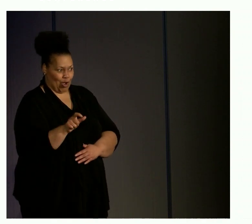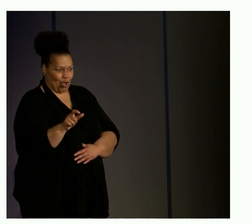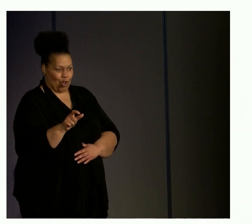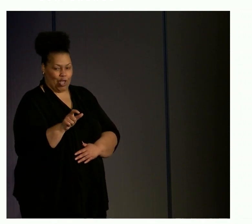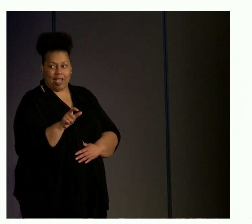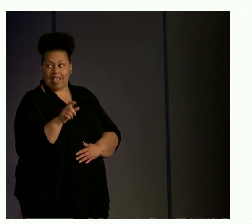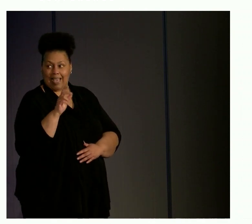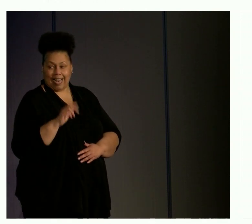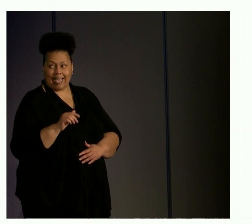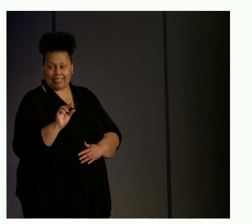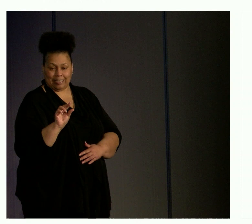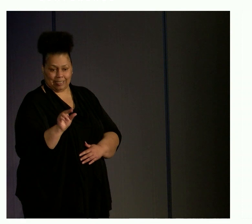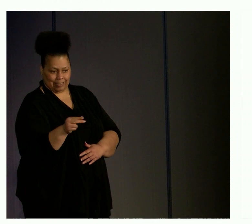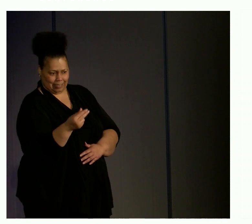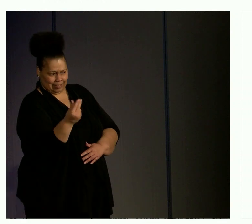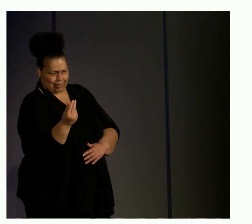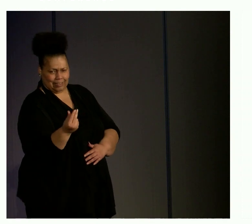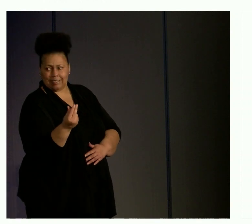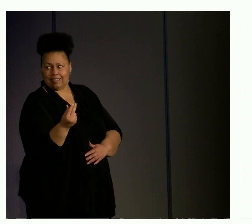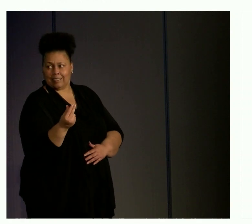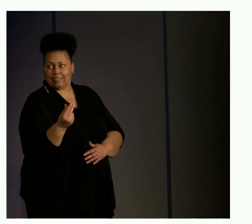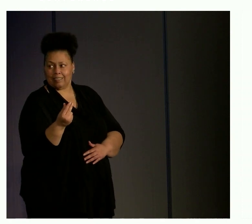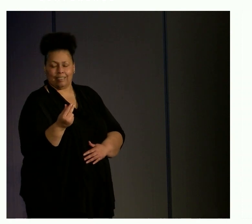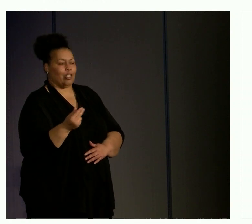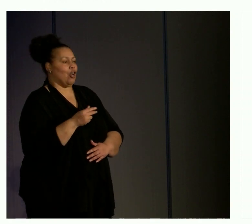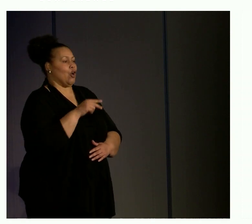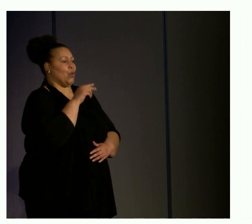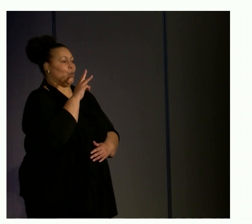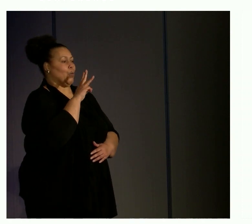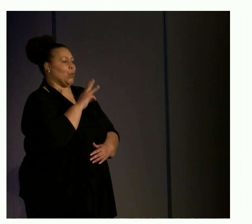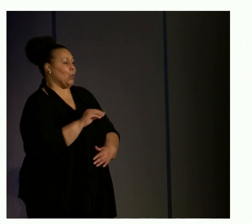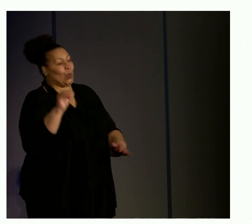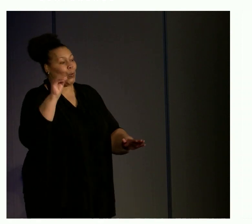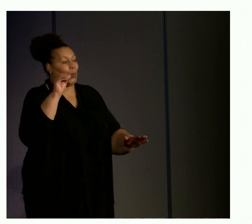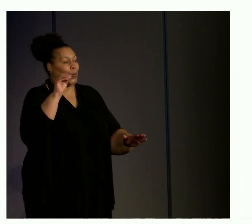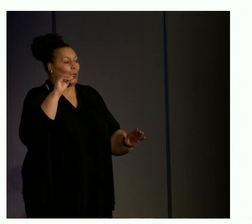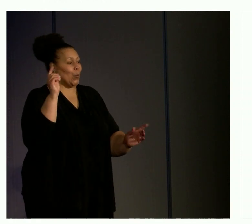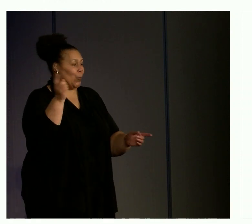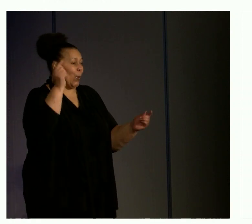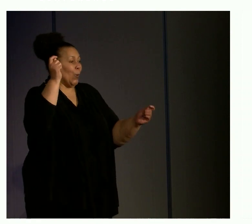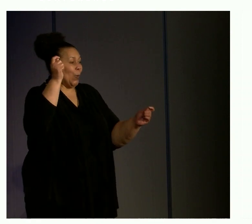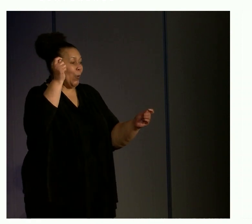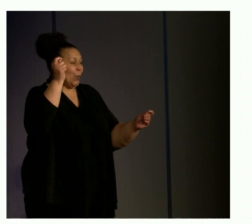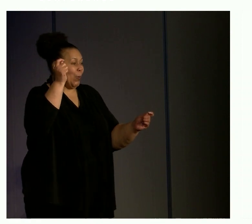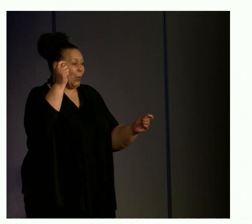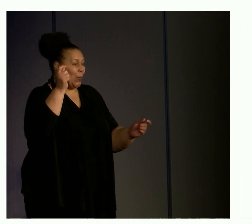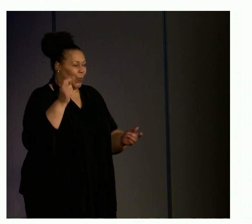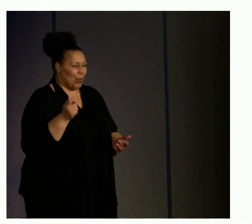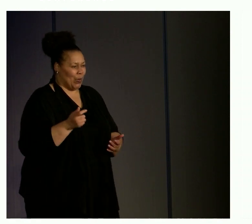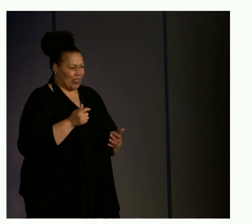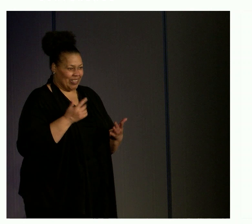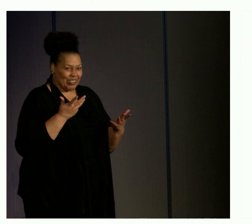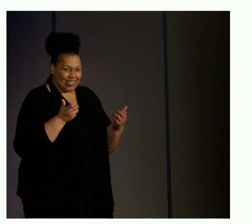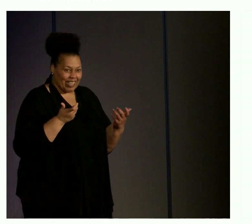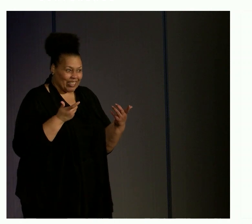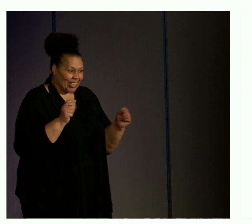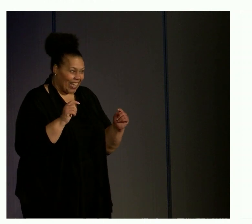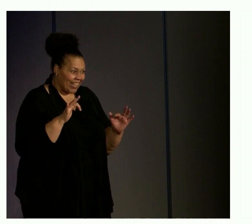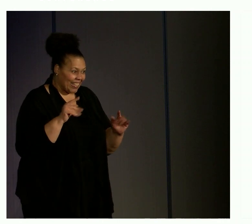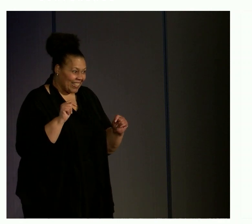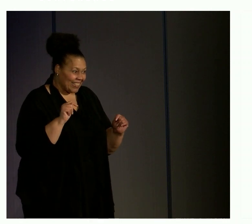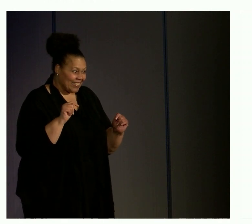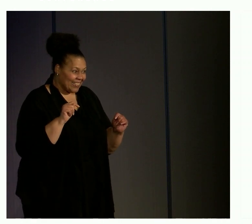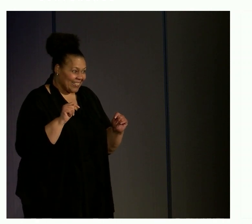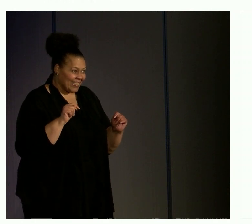the last one, it's something like woo. Okay? So do we try it?